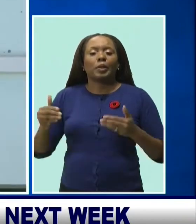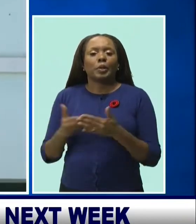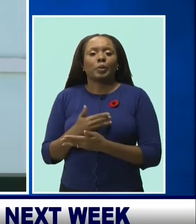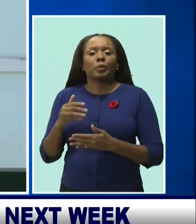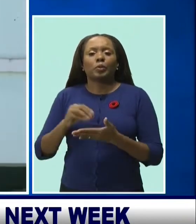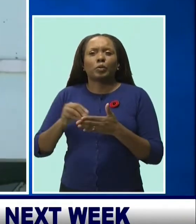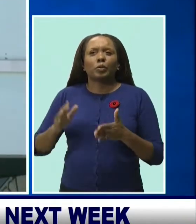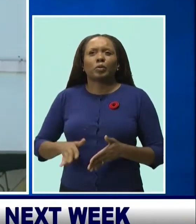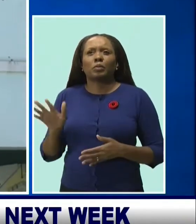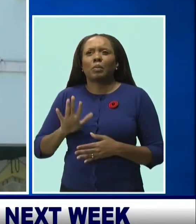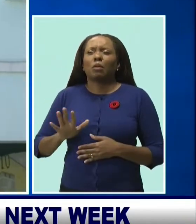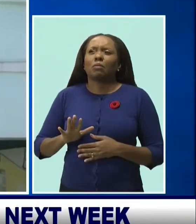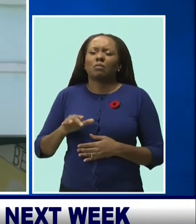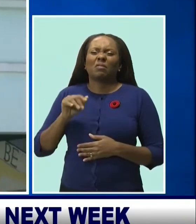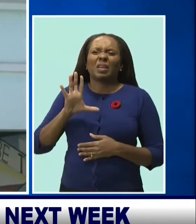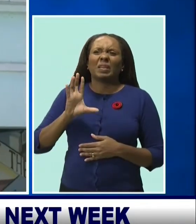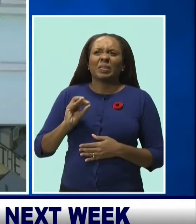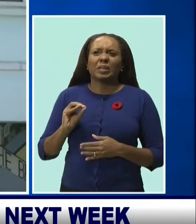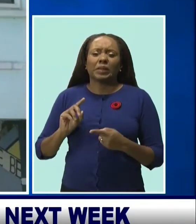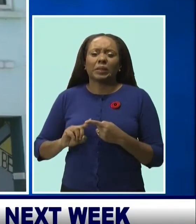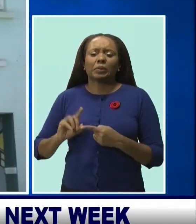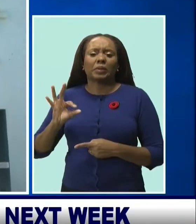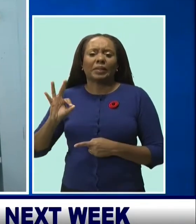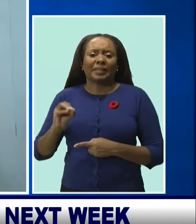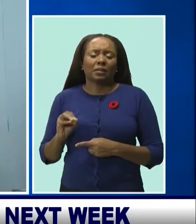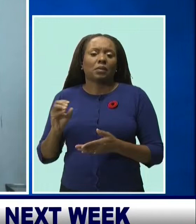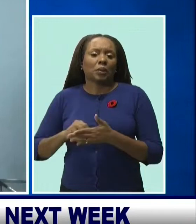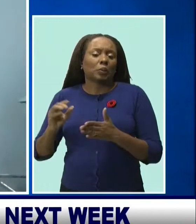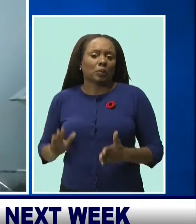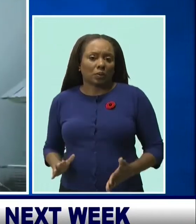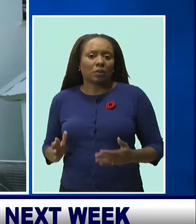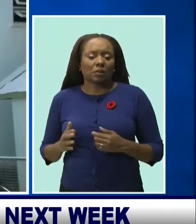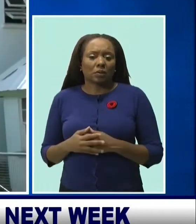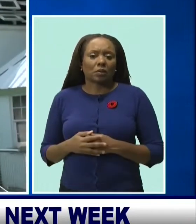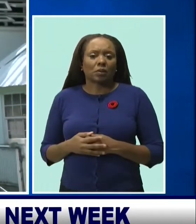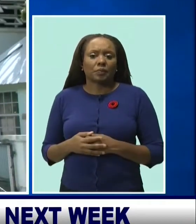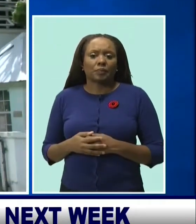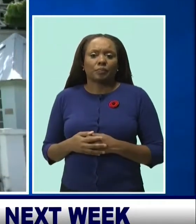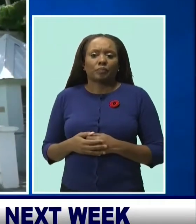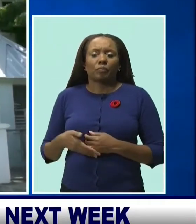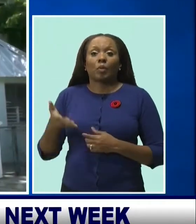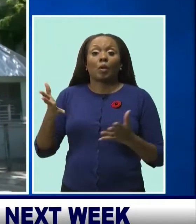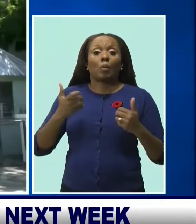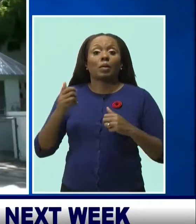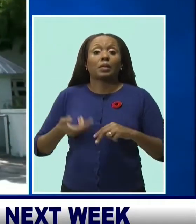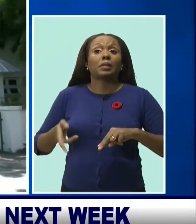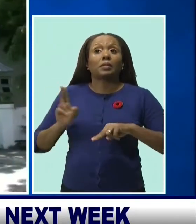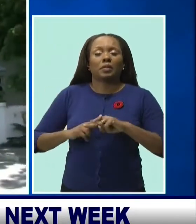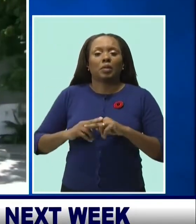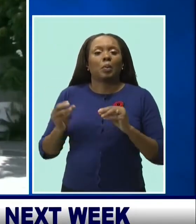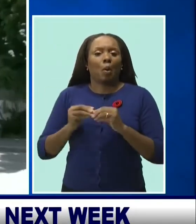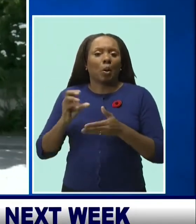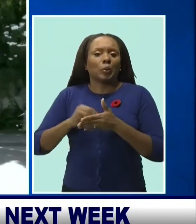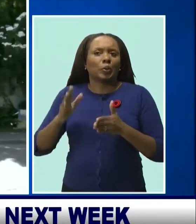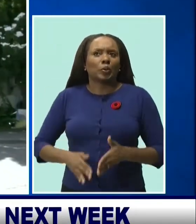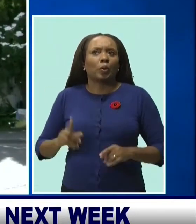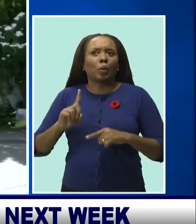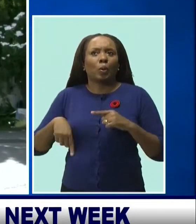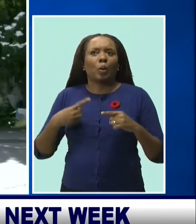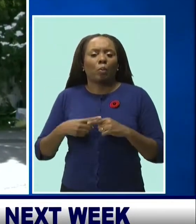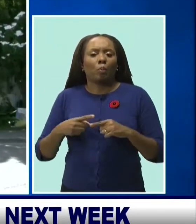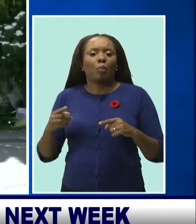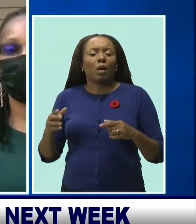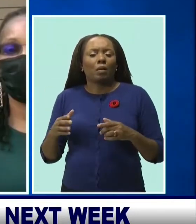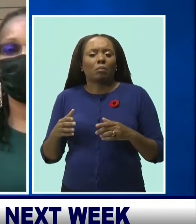I believe, 50 to 90 students in the first instance, with an intention that we will be able to increase capacity when we actually are able to